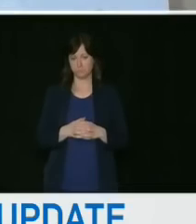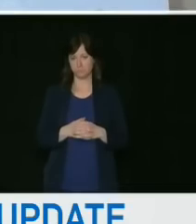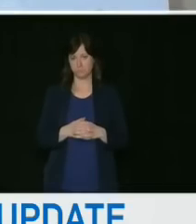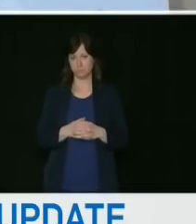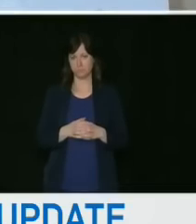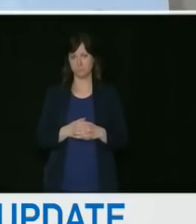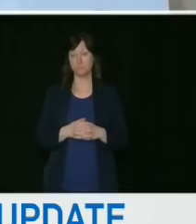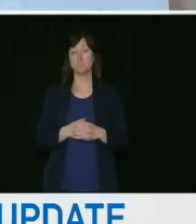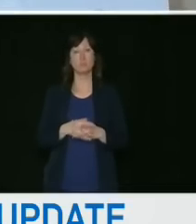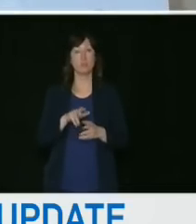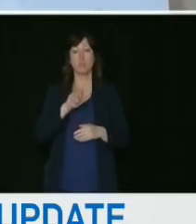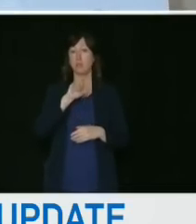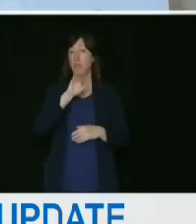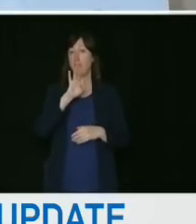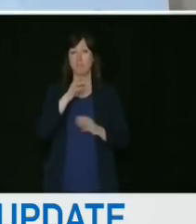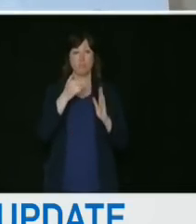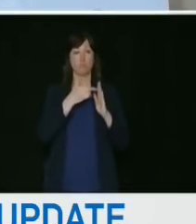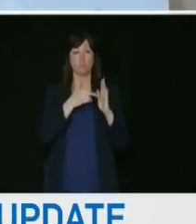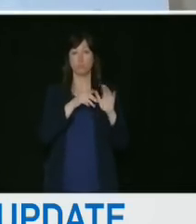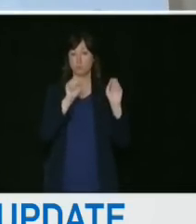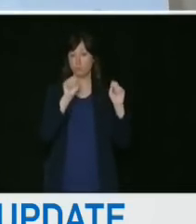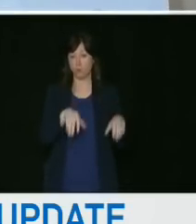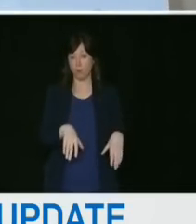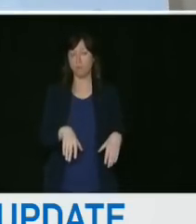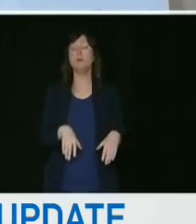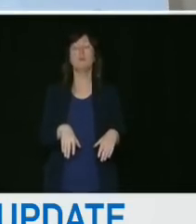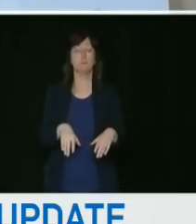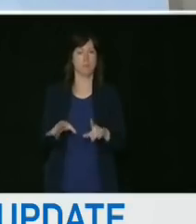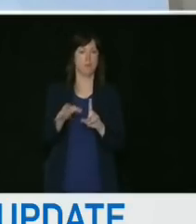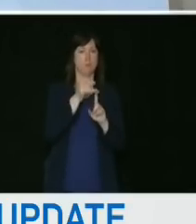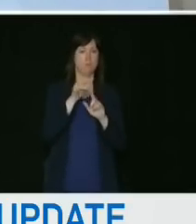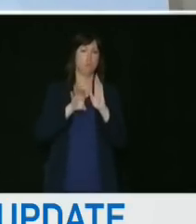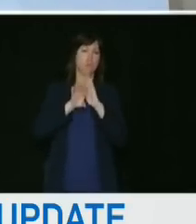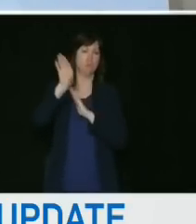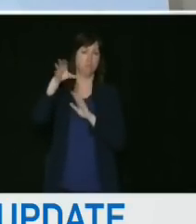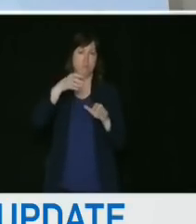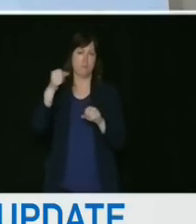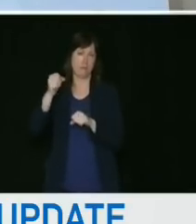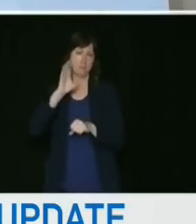there will be a rapid increase in the number of cases